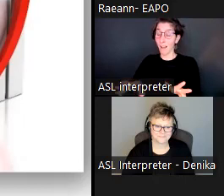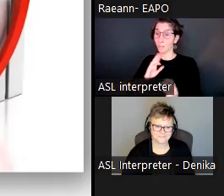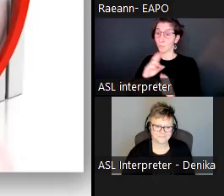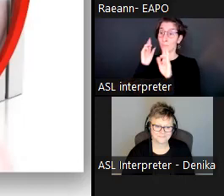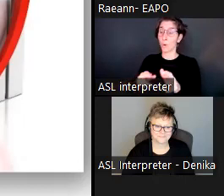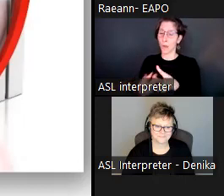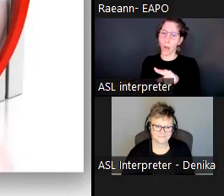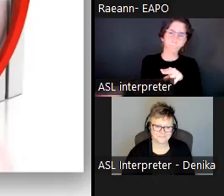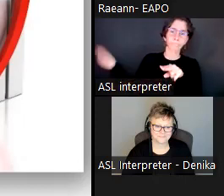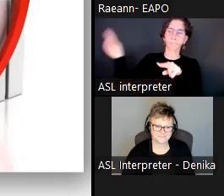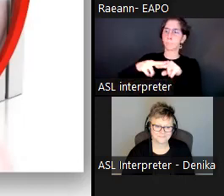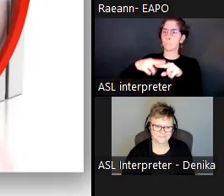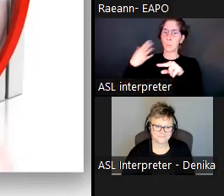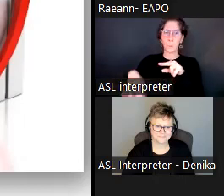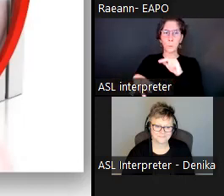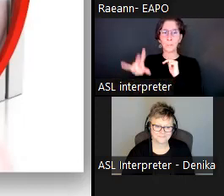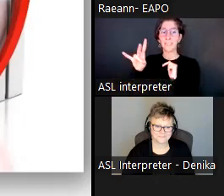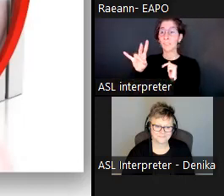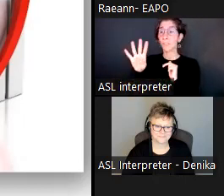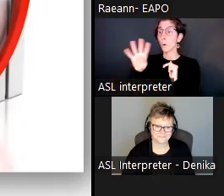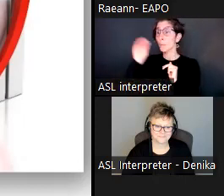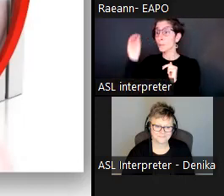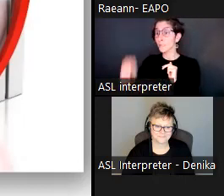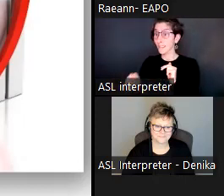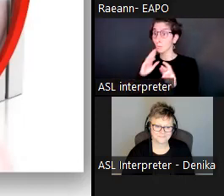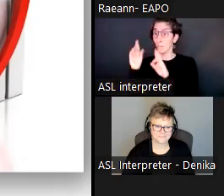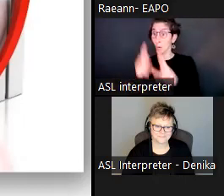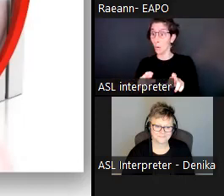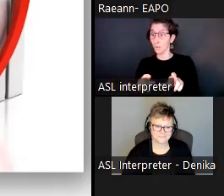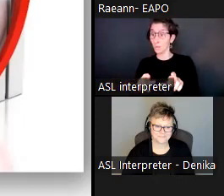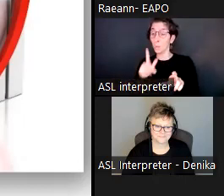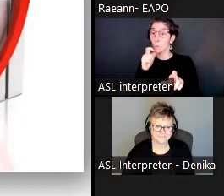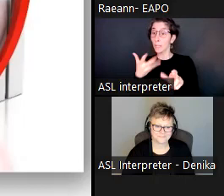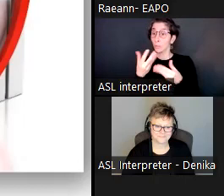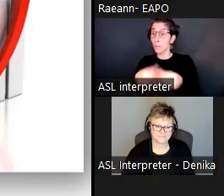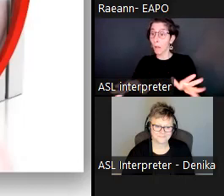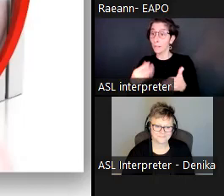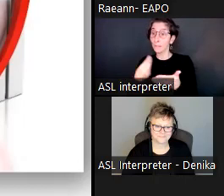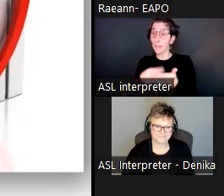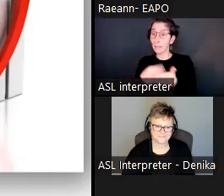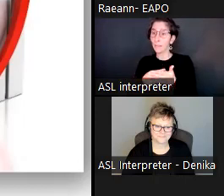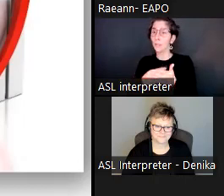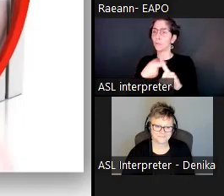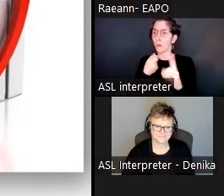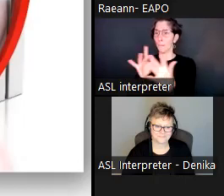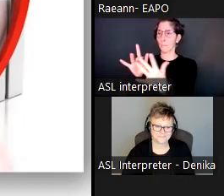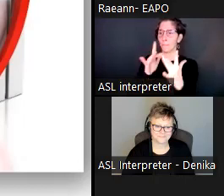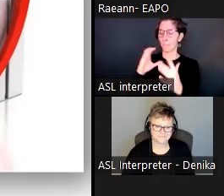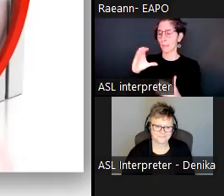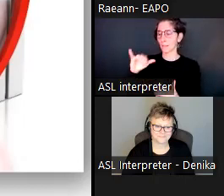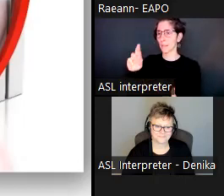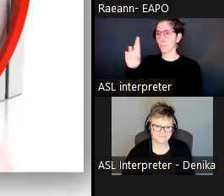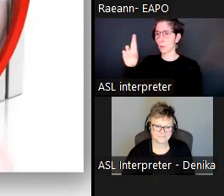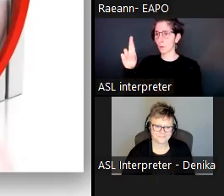increased tremendously. 74% of the reports with losses are from cyber facilitated crime. So